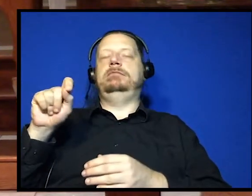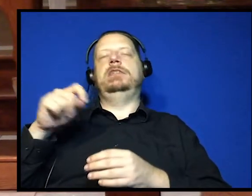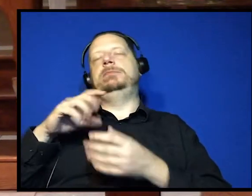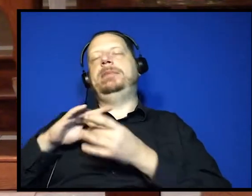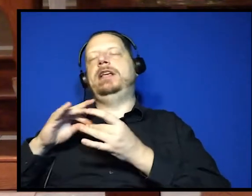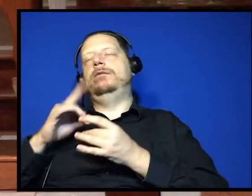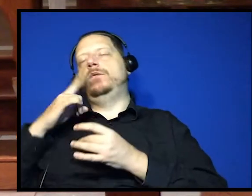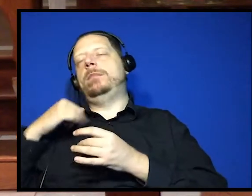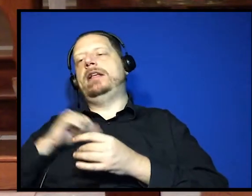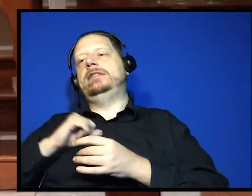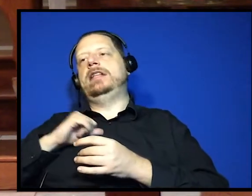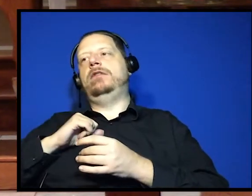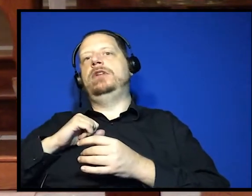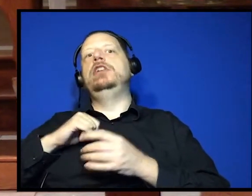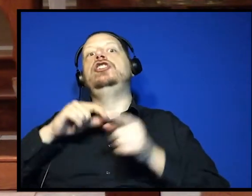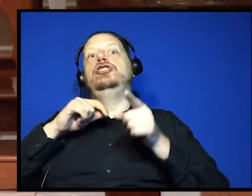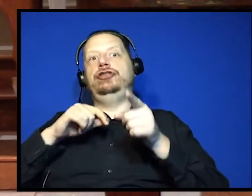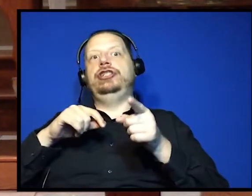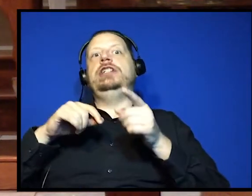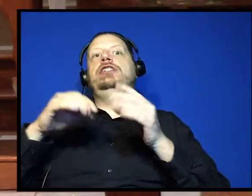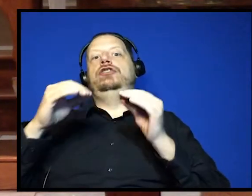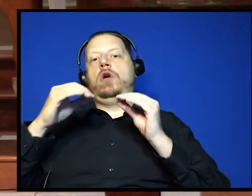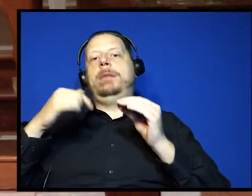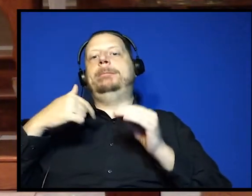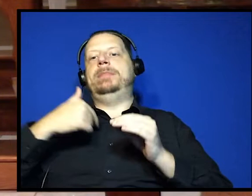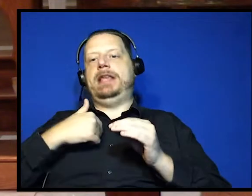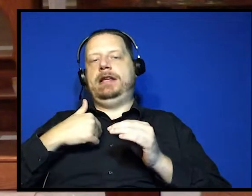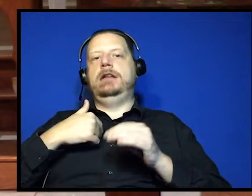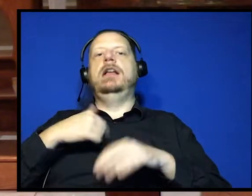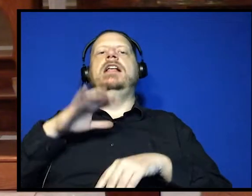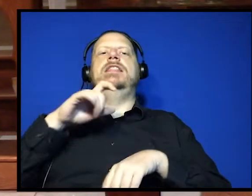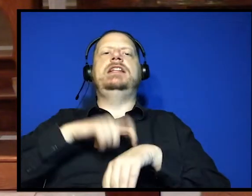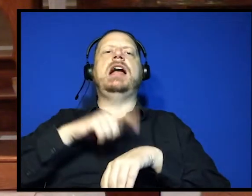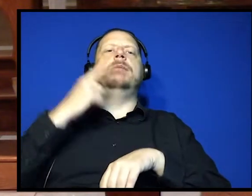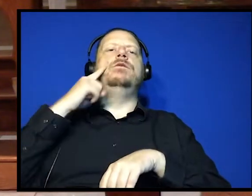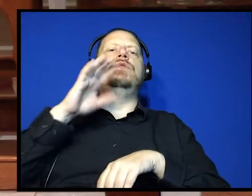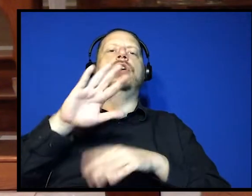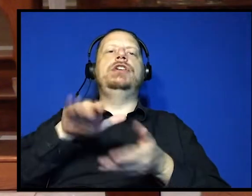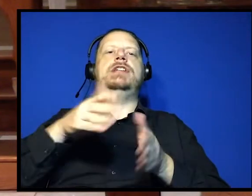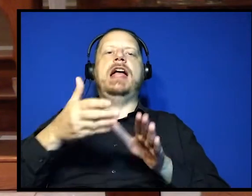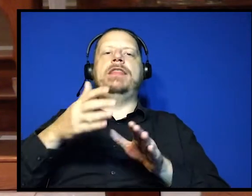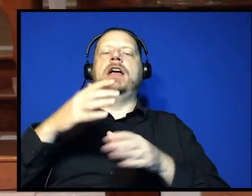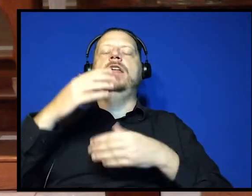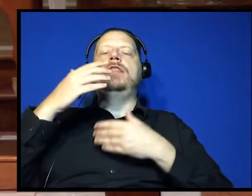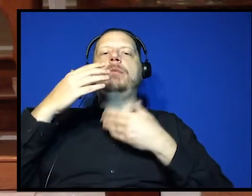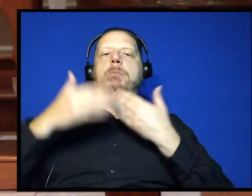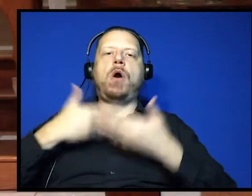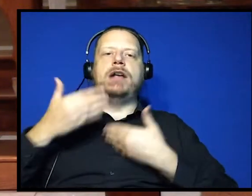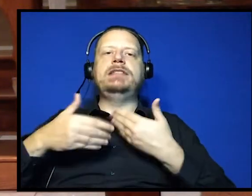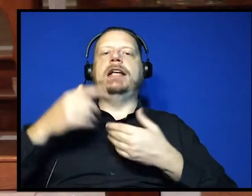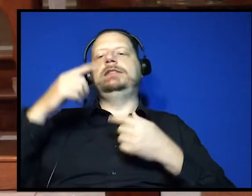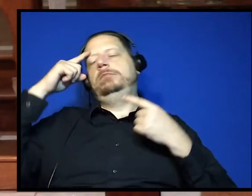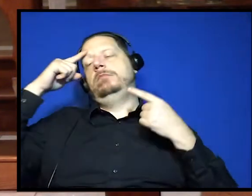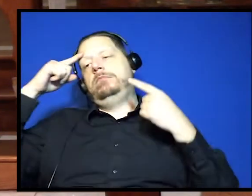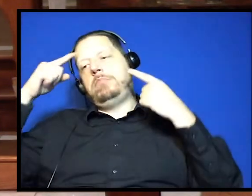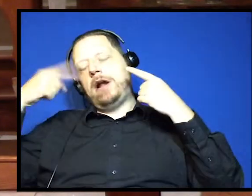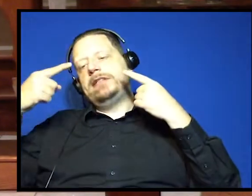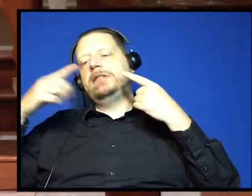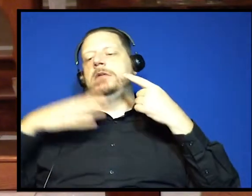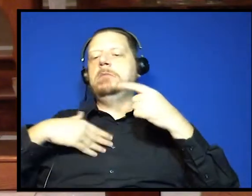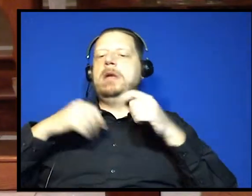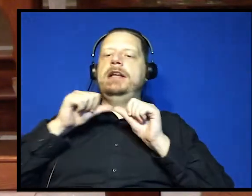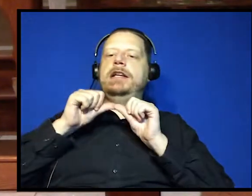myself and say for me, the timing of her death, the processing of it, and my